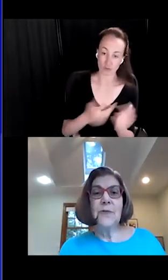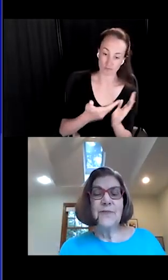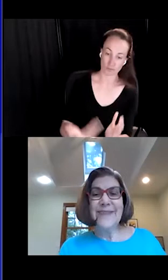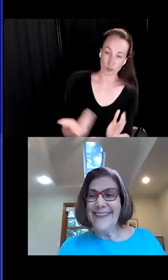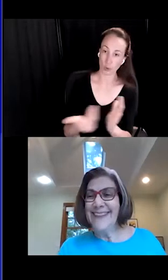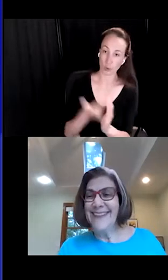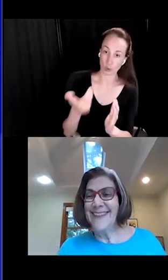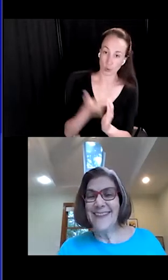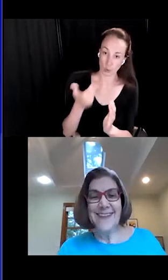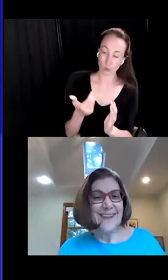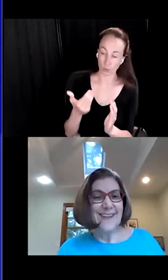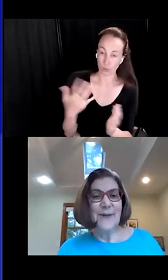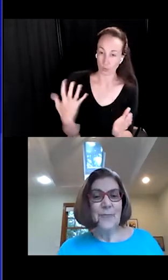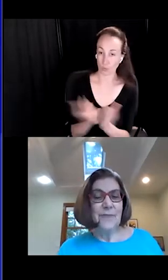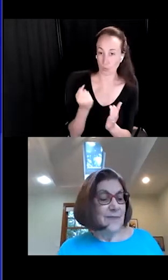Whoops.